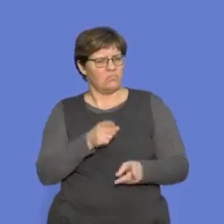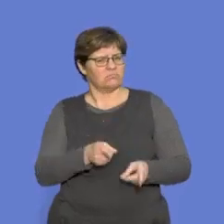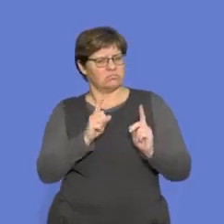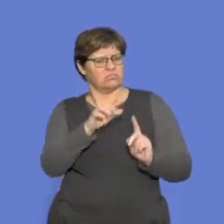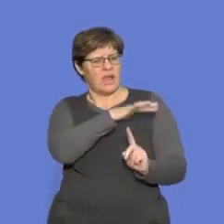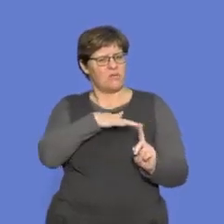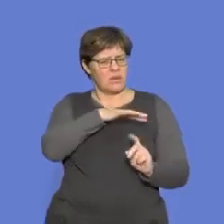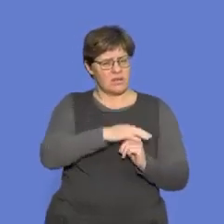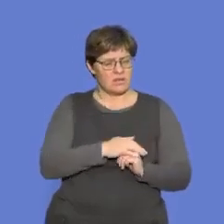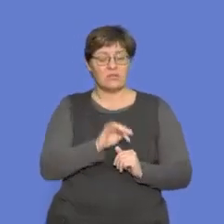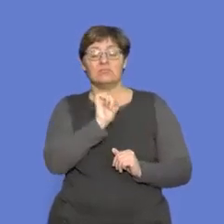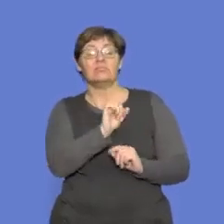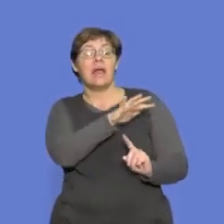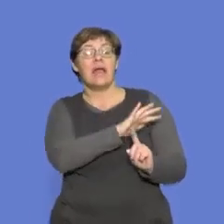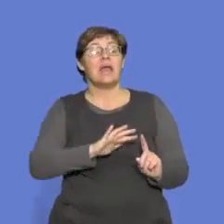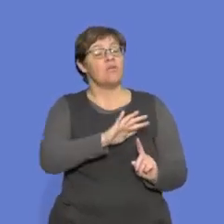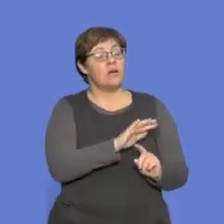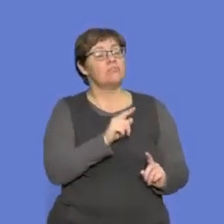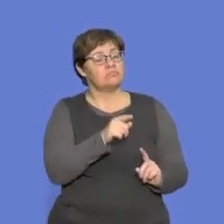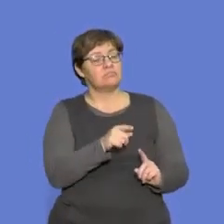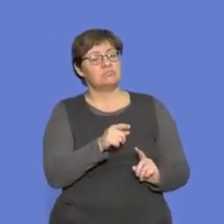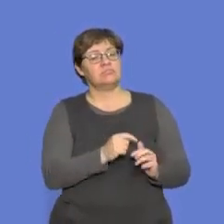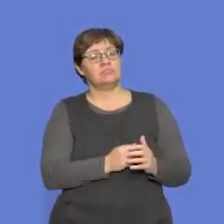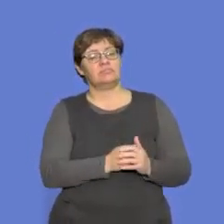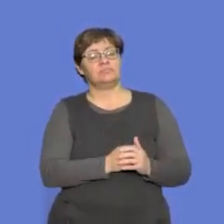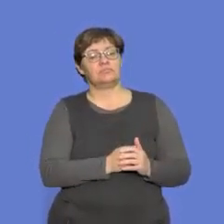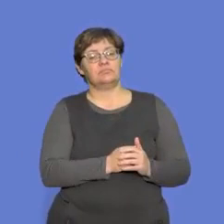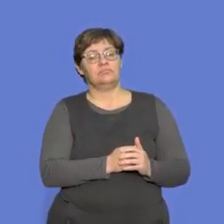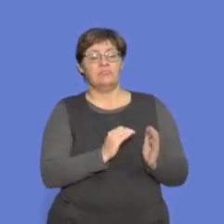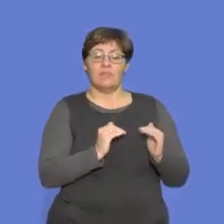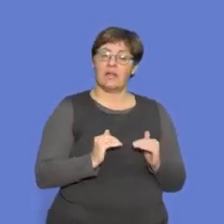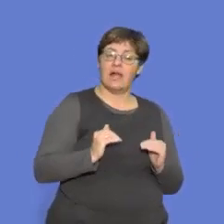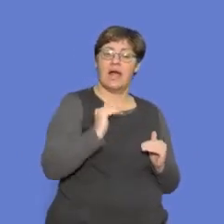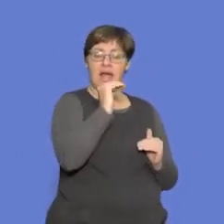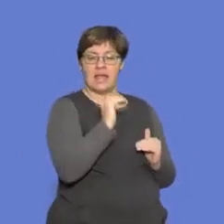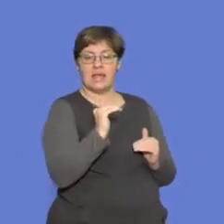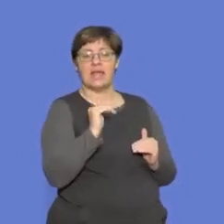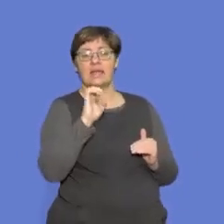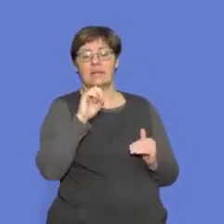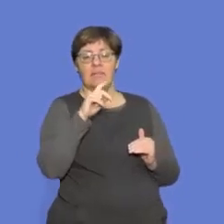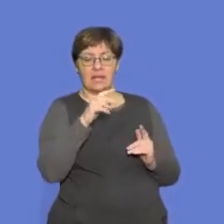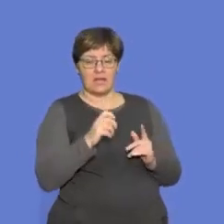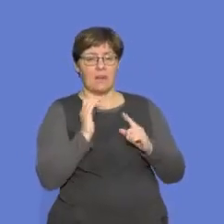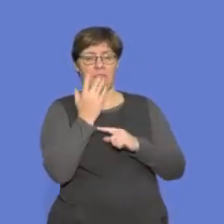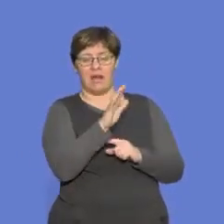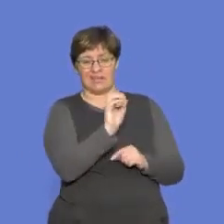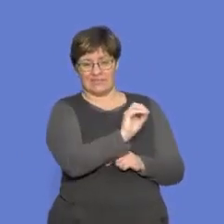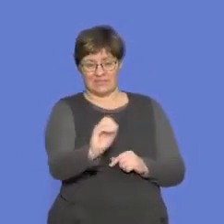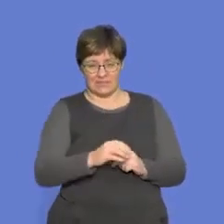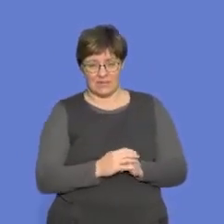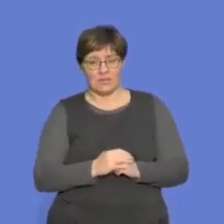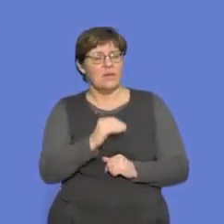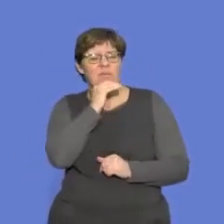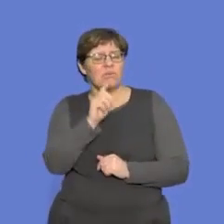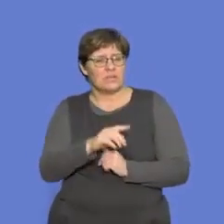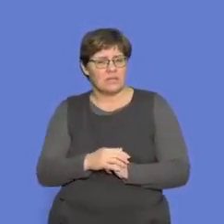Firstly, these areas are areas that have a high concentration of endemic plant species. What does that mean? It means that if